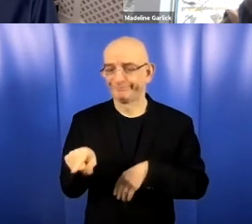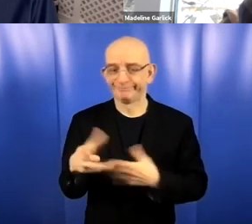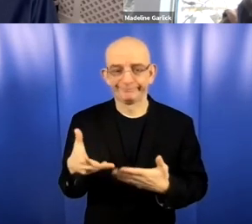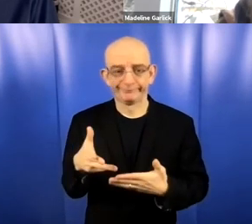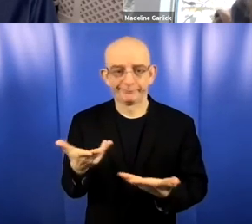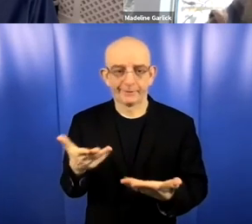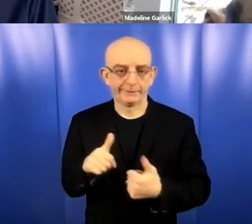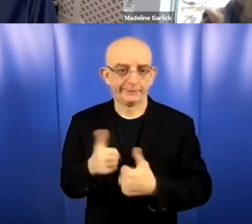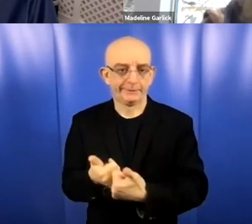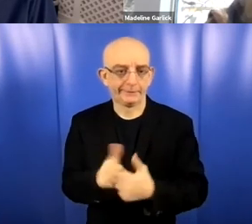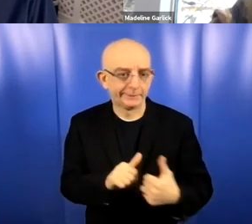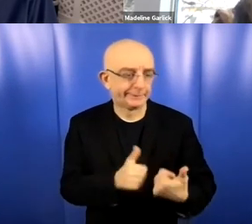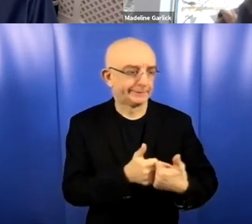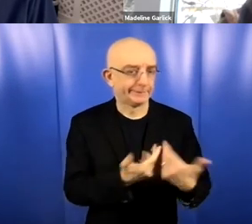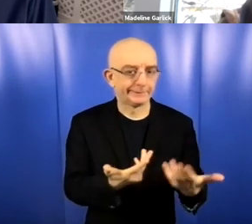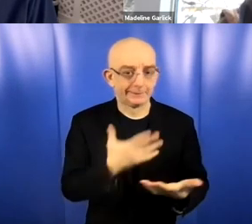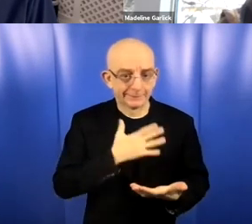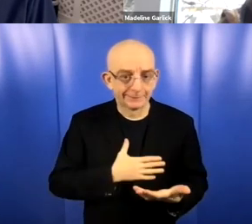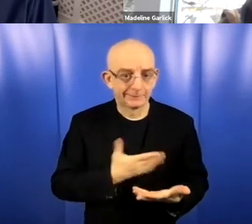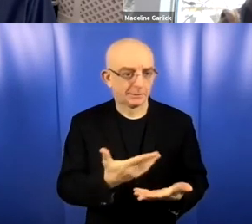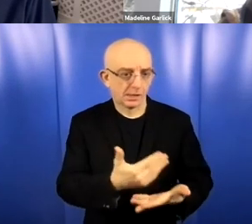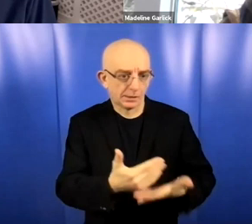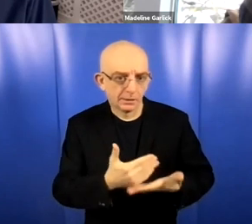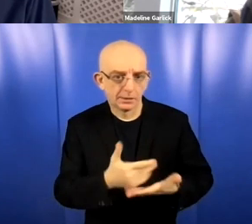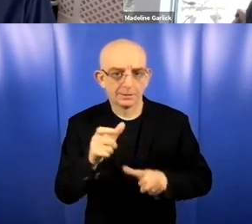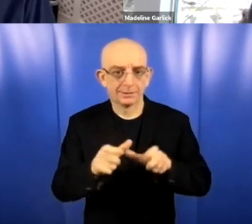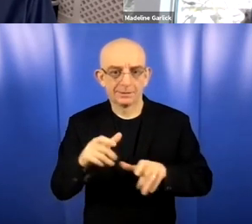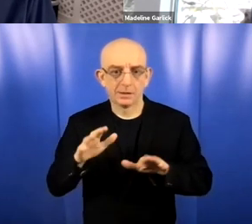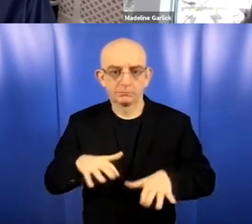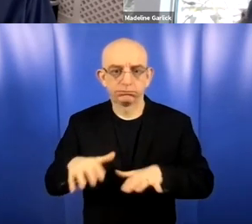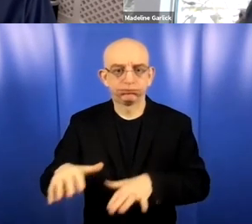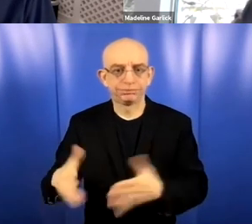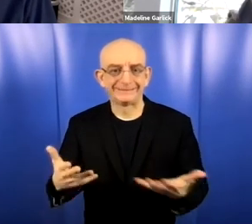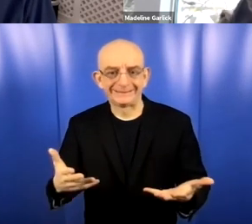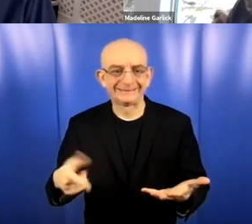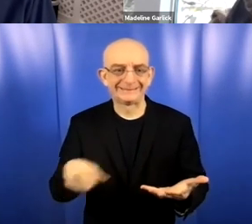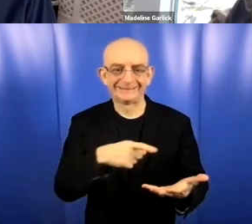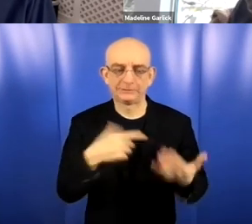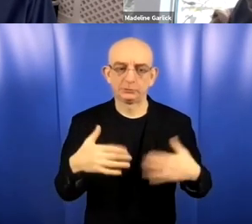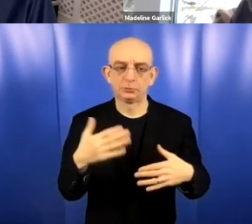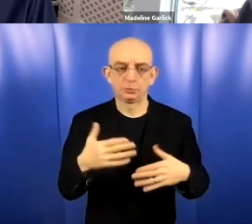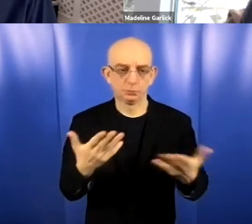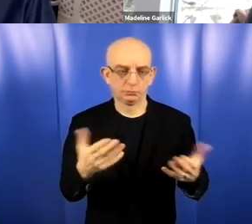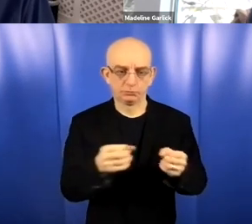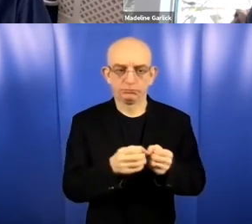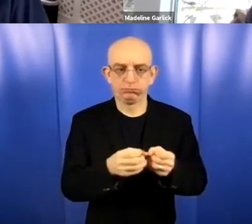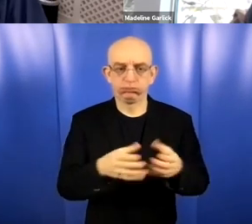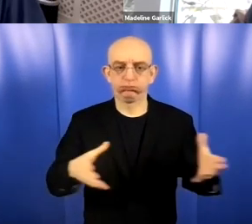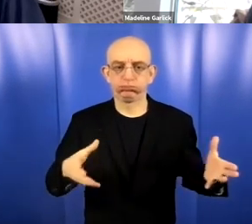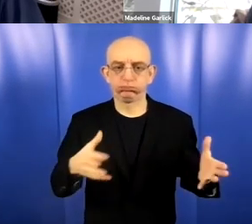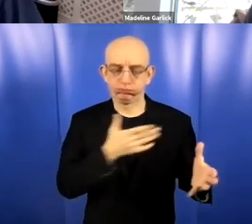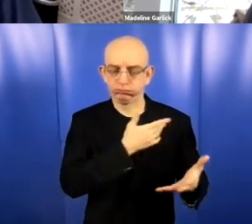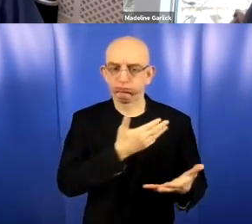some 75% of the world's refugees are in protracted situations. So noting the challenges in